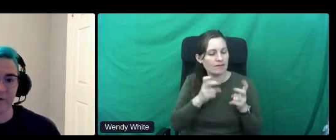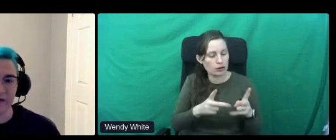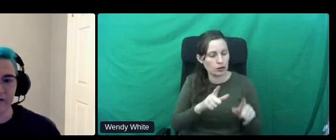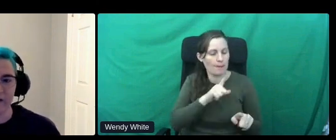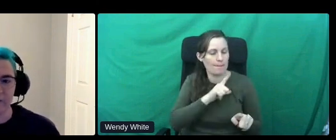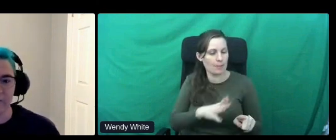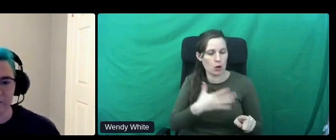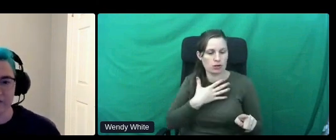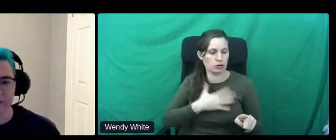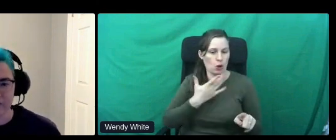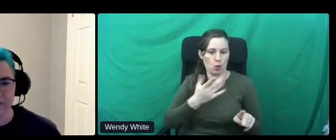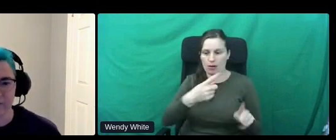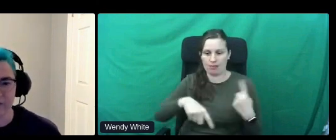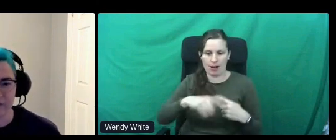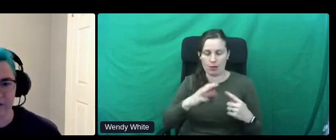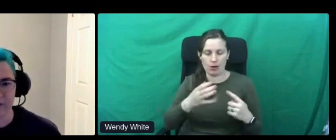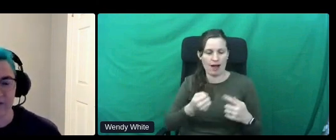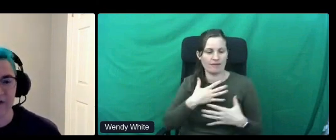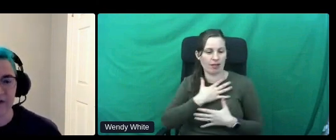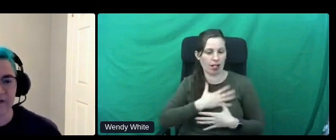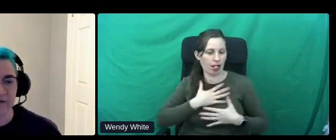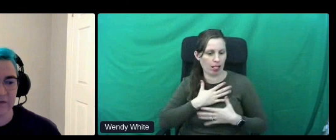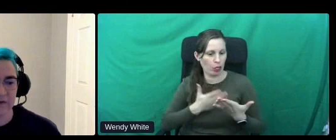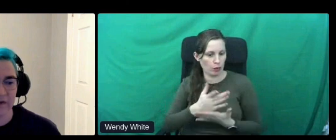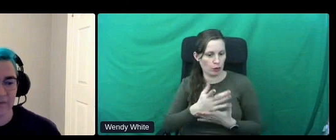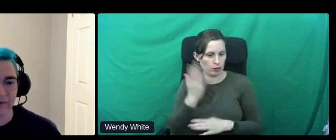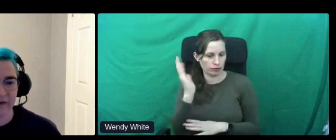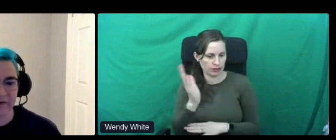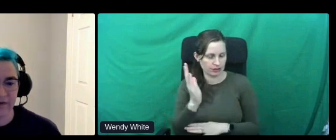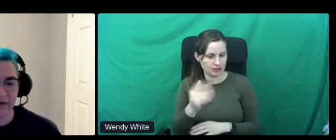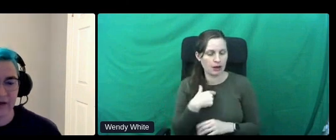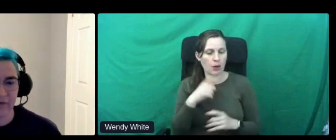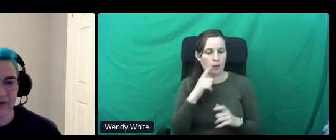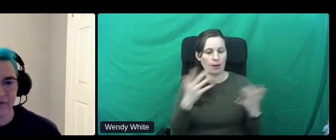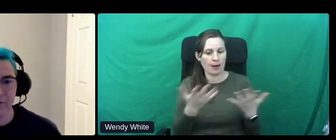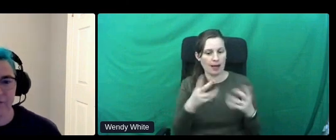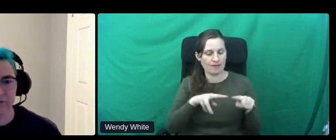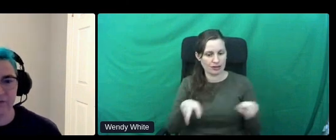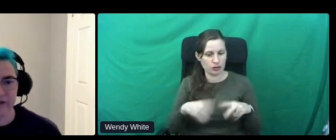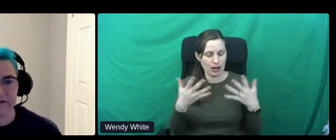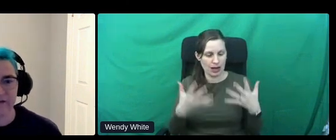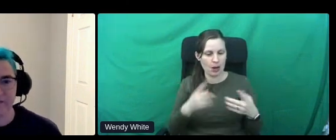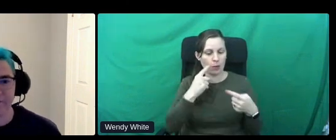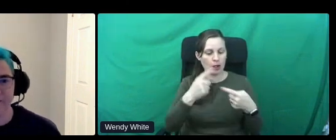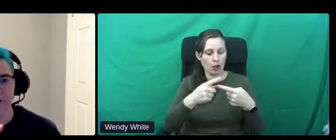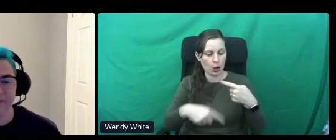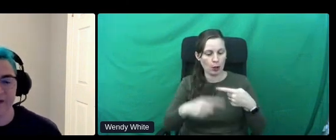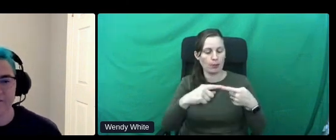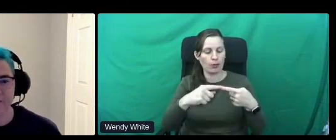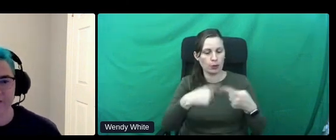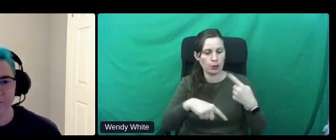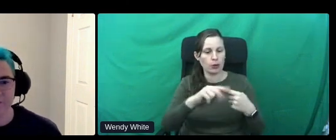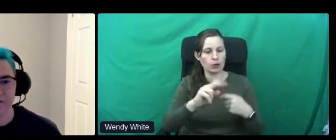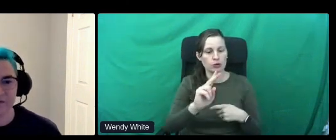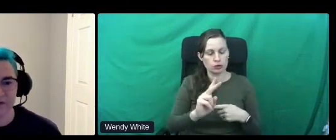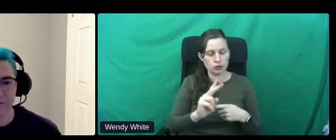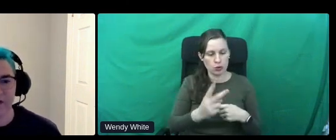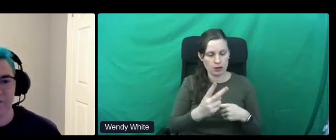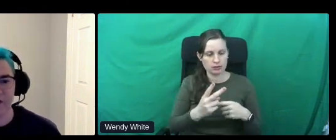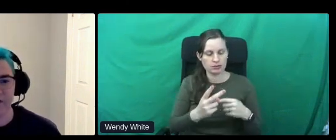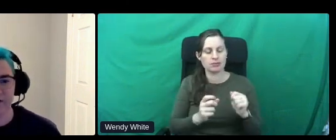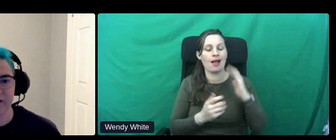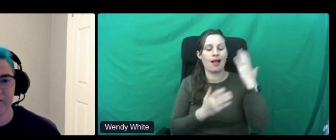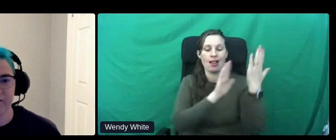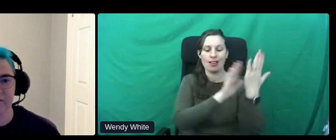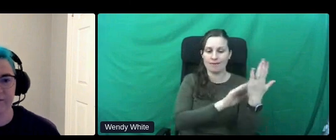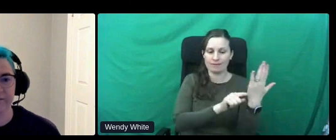I didn't want to get anybody motion sick during this presentation. So I'm going to play the video now. It'll loop through twice. Top left is smooth, bottom